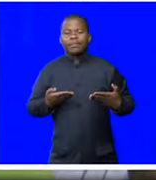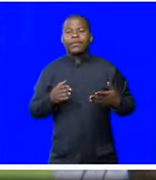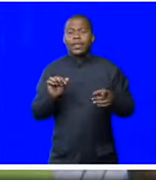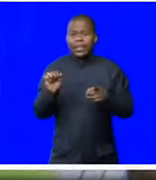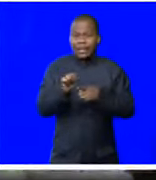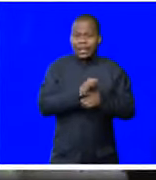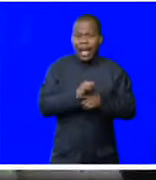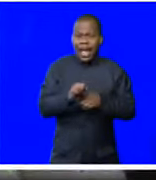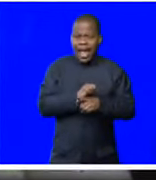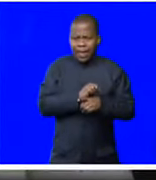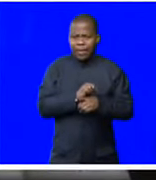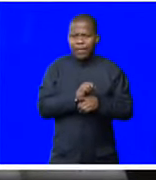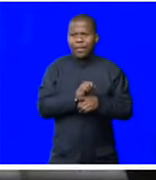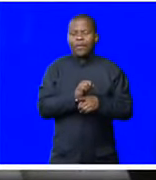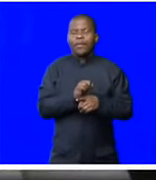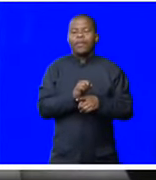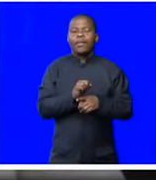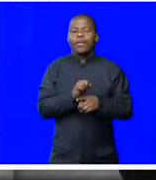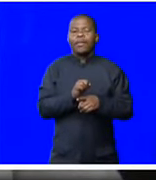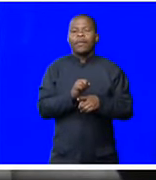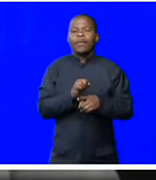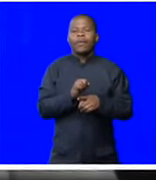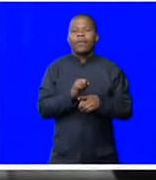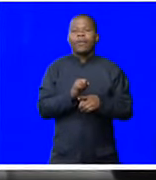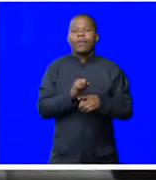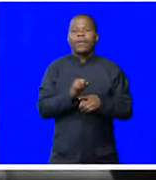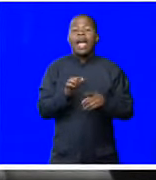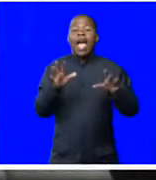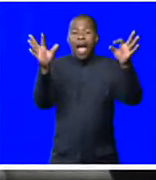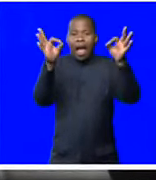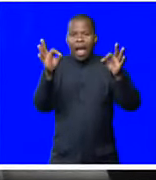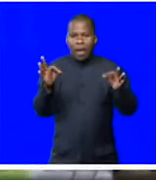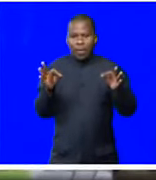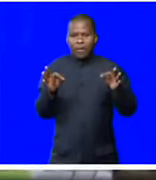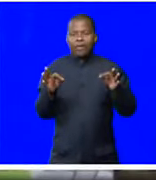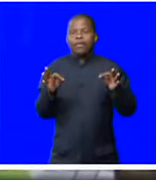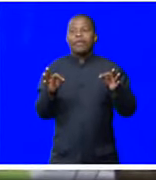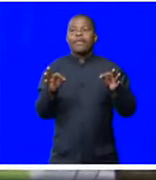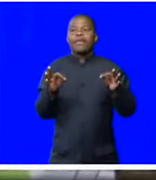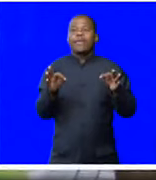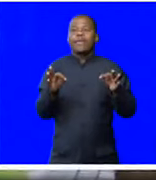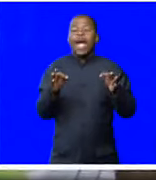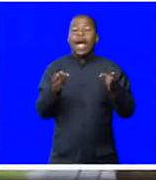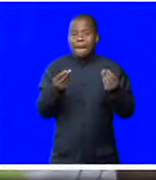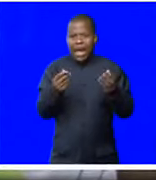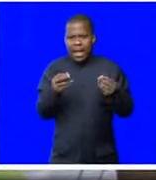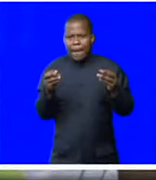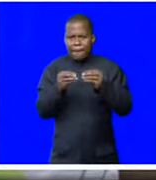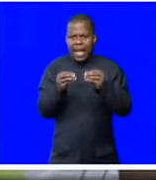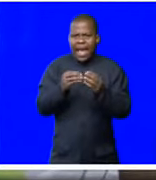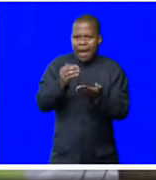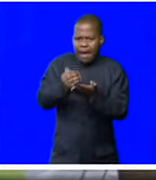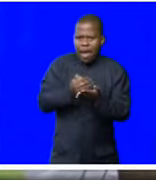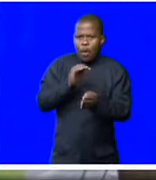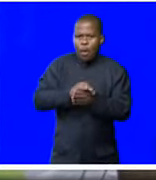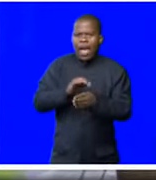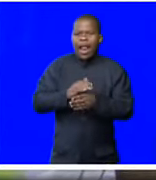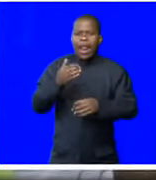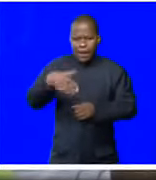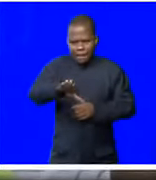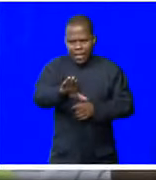We must formalize your business. You must keep your business records very well. You must have a bank account where you will be